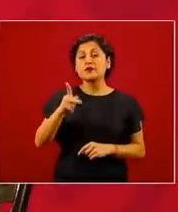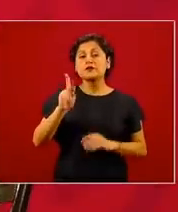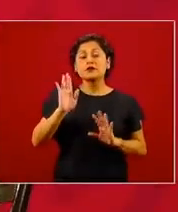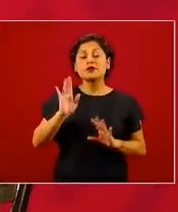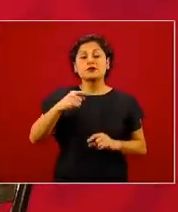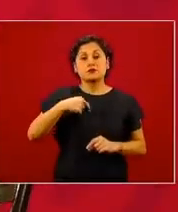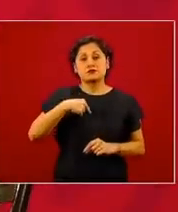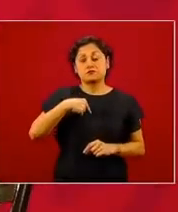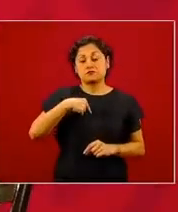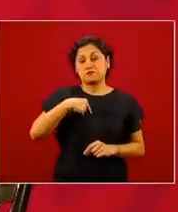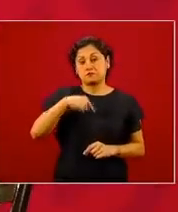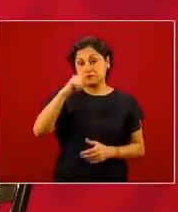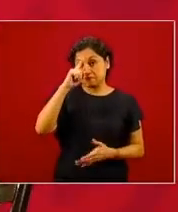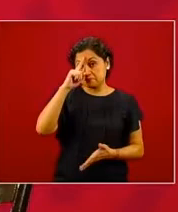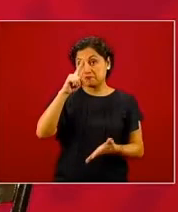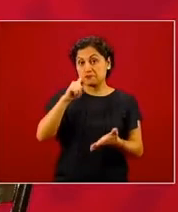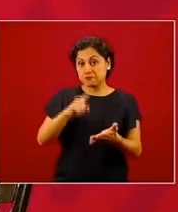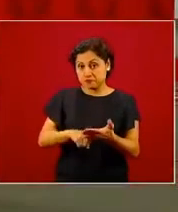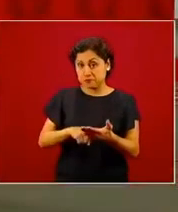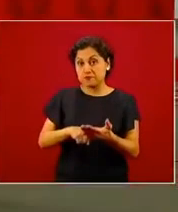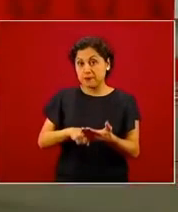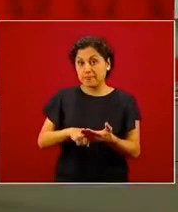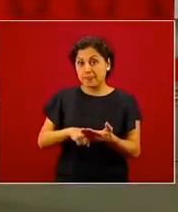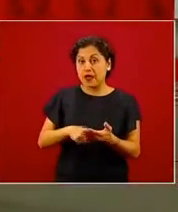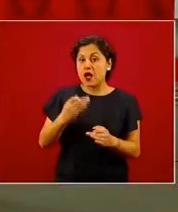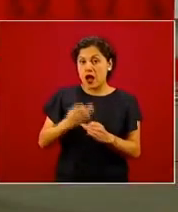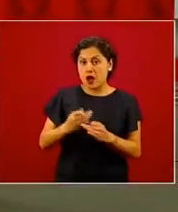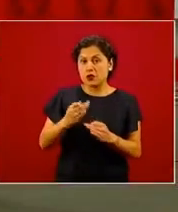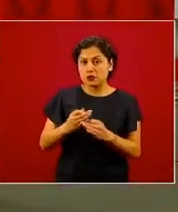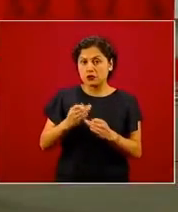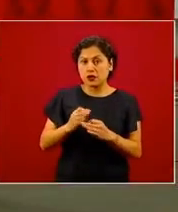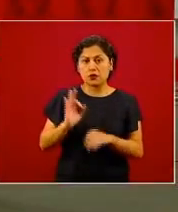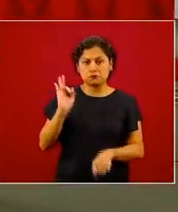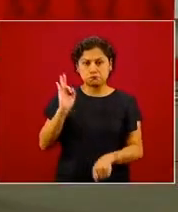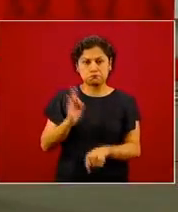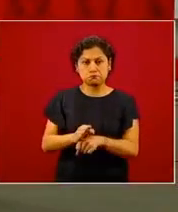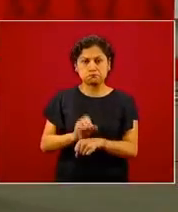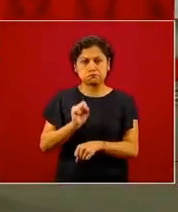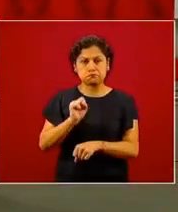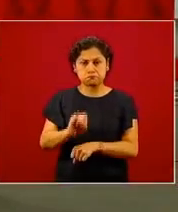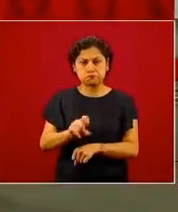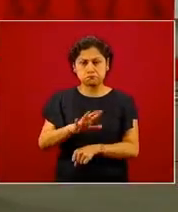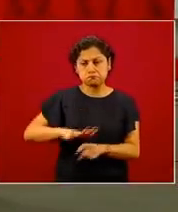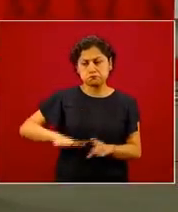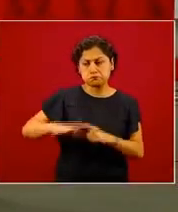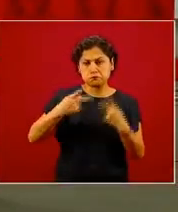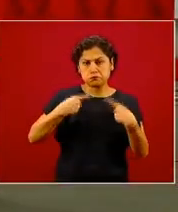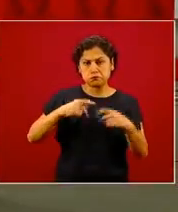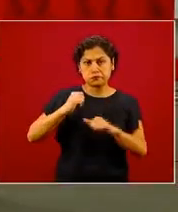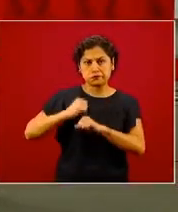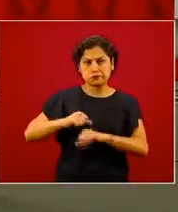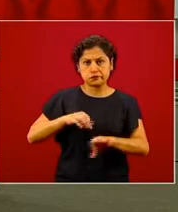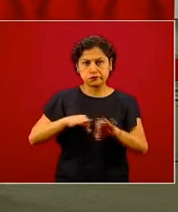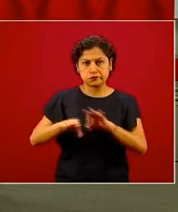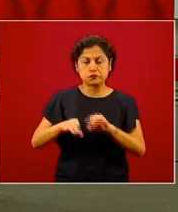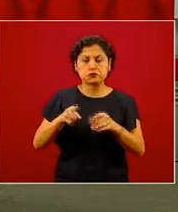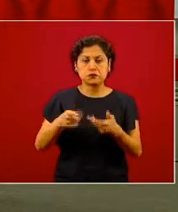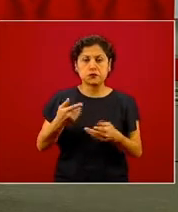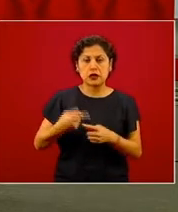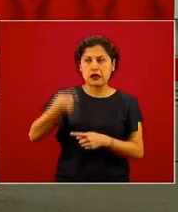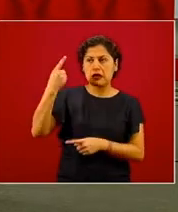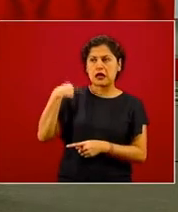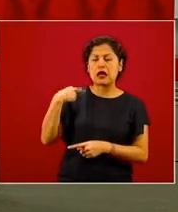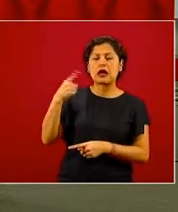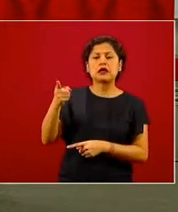happen in comparison to what happened during the flu epidemic in 2009. And so we're